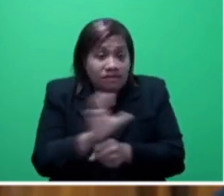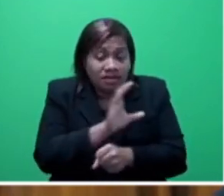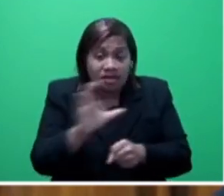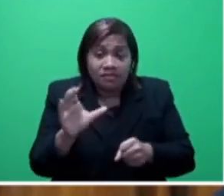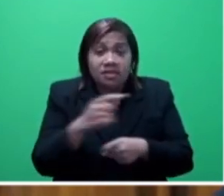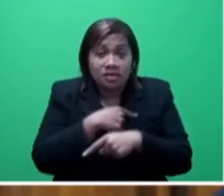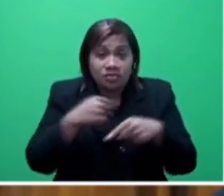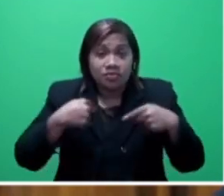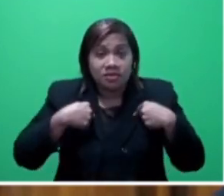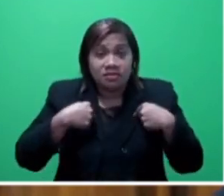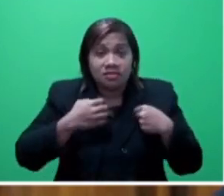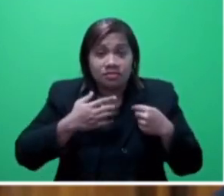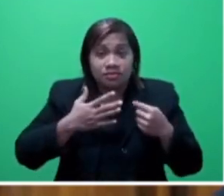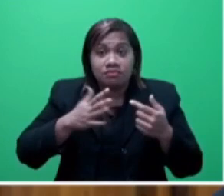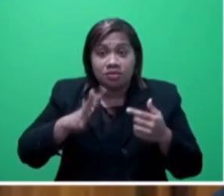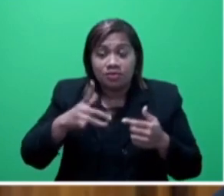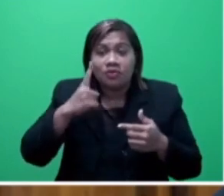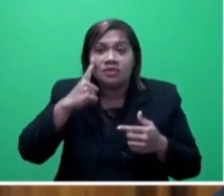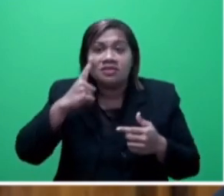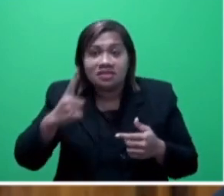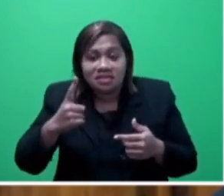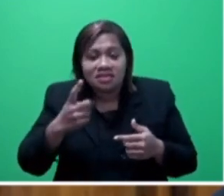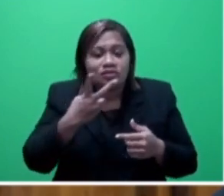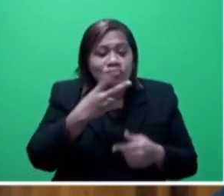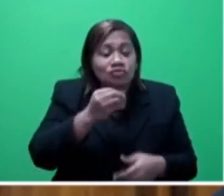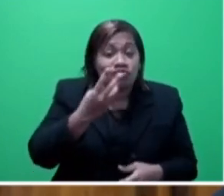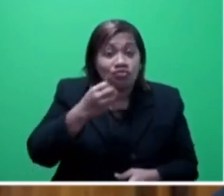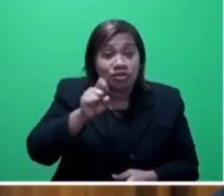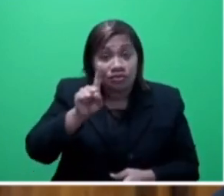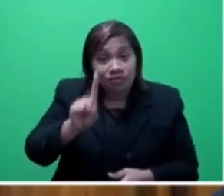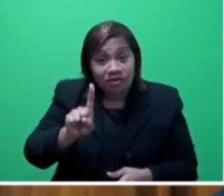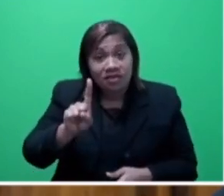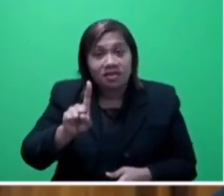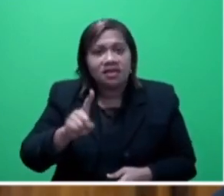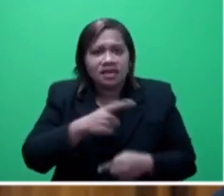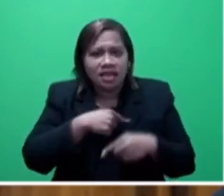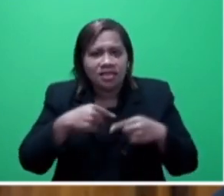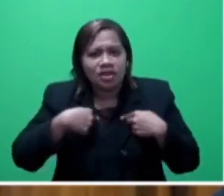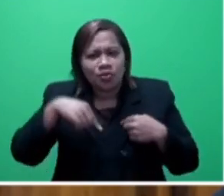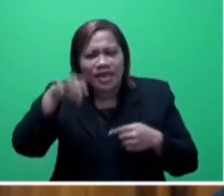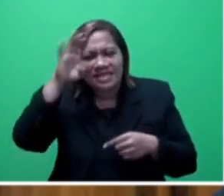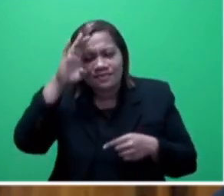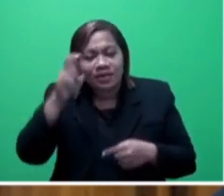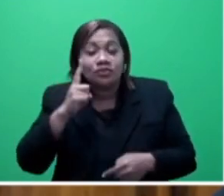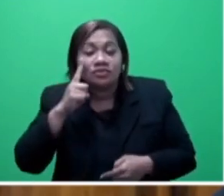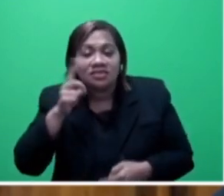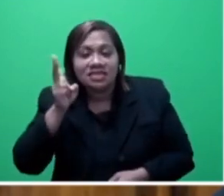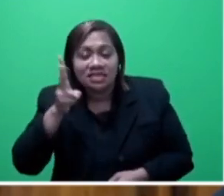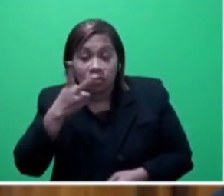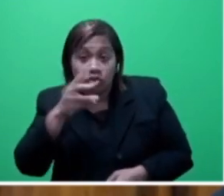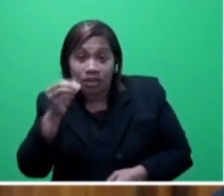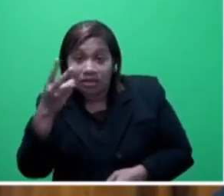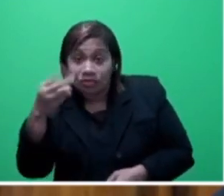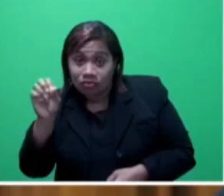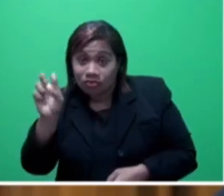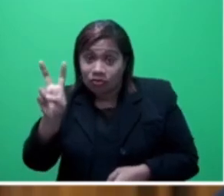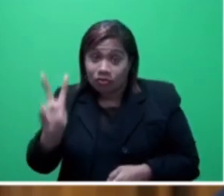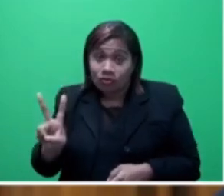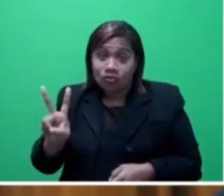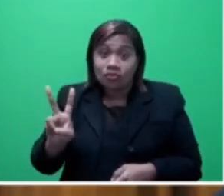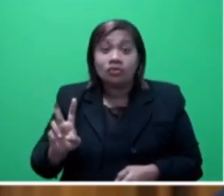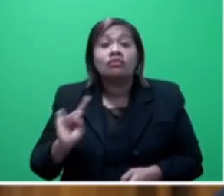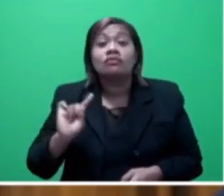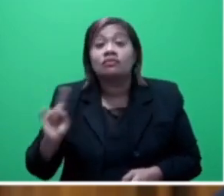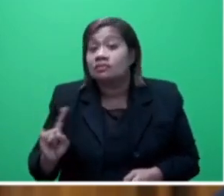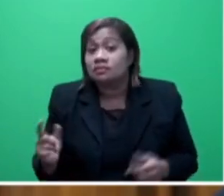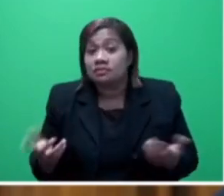to see or that we have seen in 2021 and that we expect to see in 2022 will